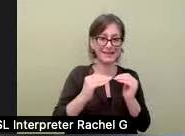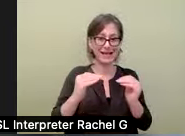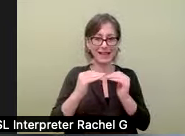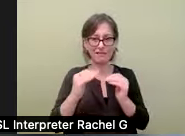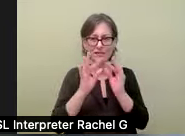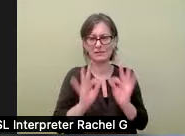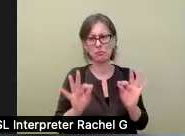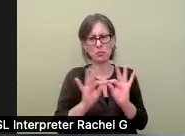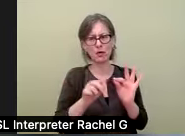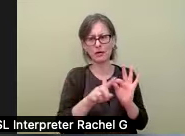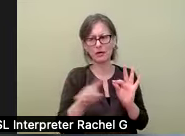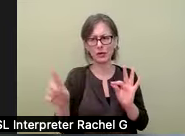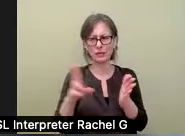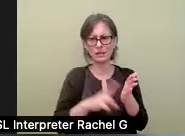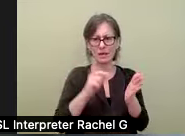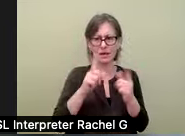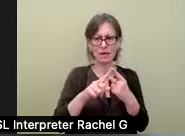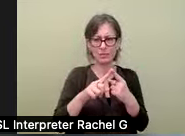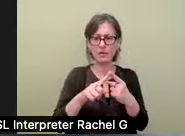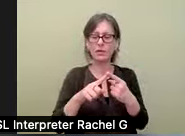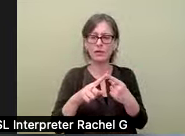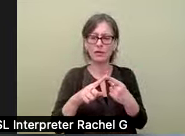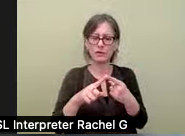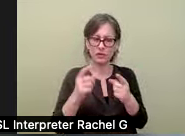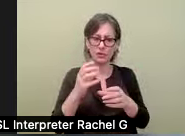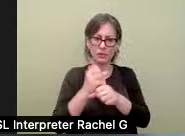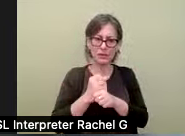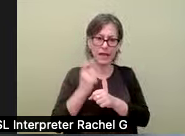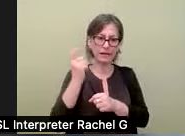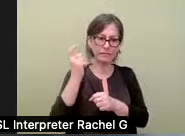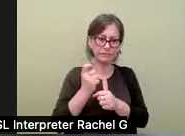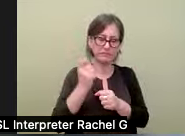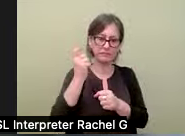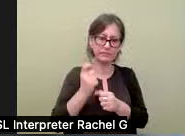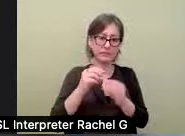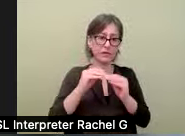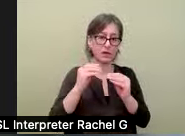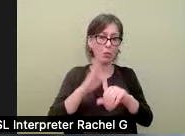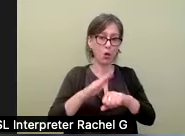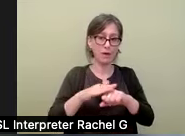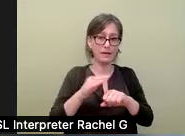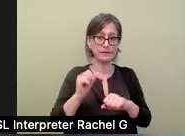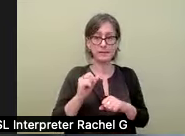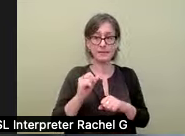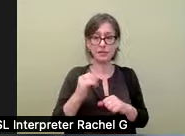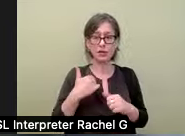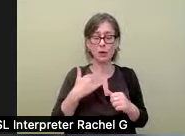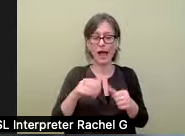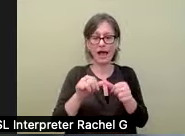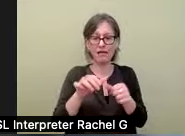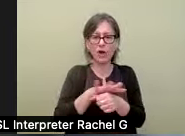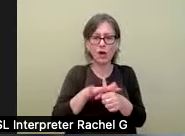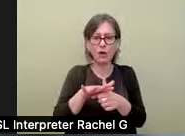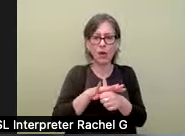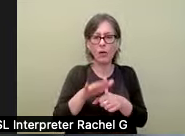extremely important that you sign up to receive alerts from your county and your cities if they issue them. That way you'll have that local alert